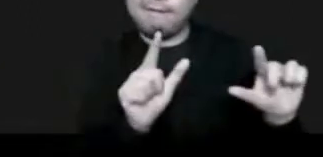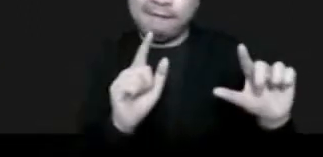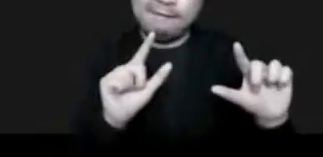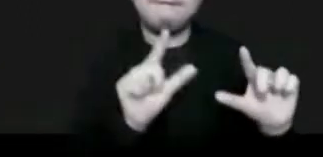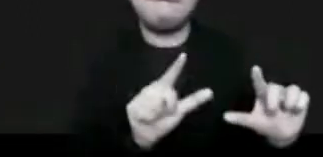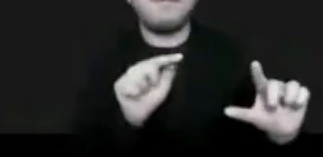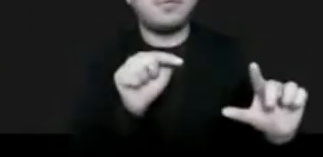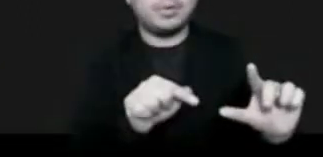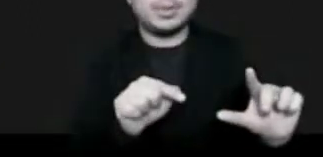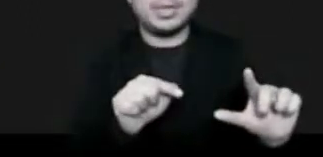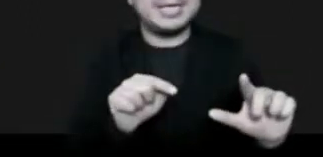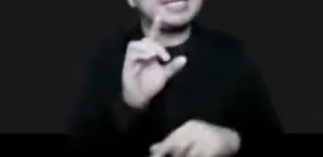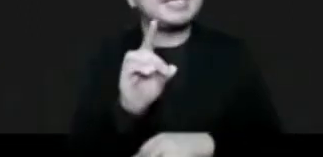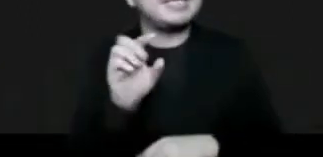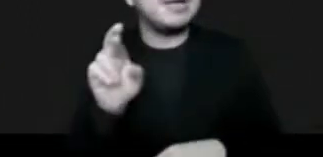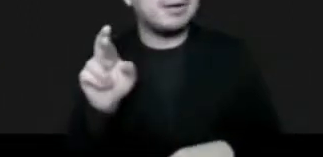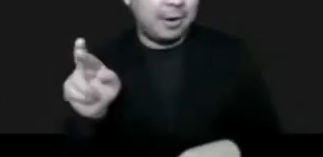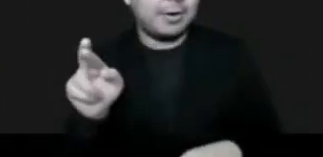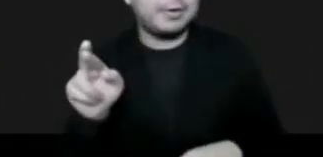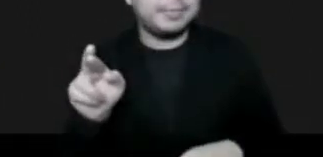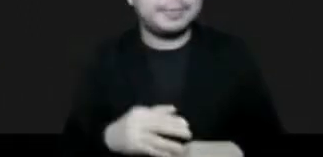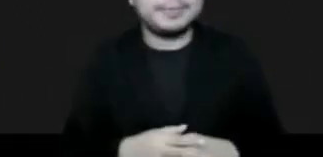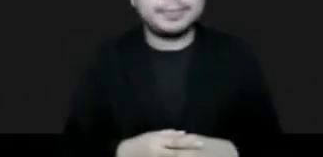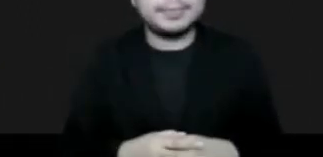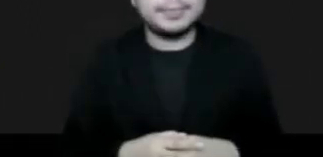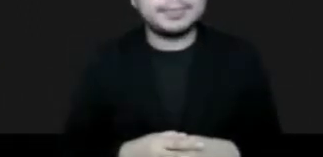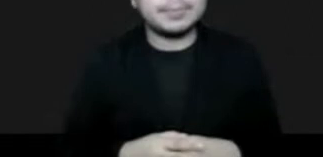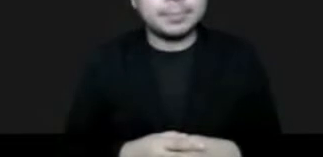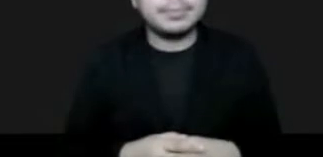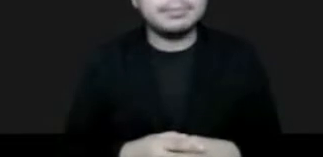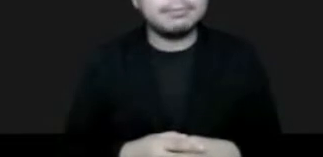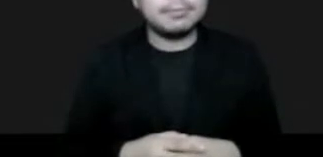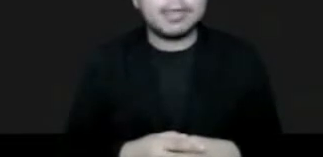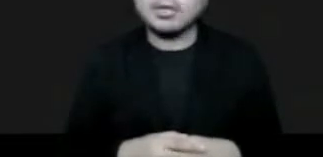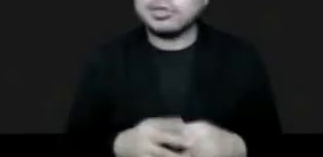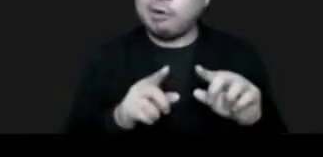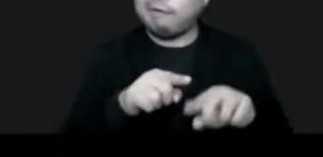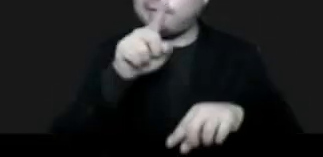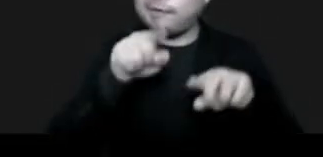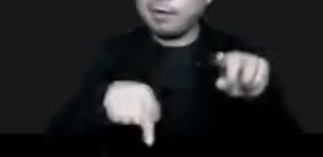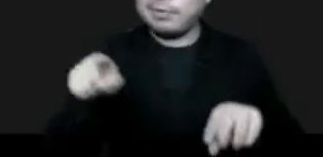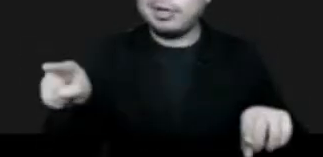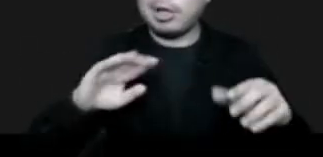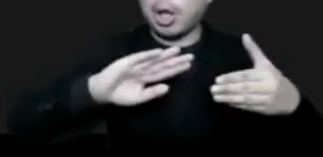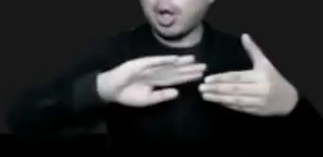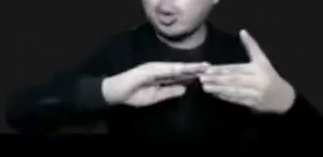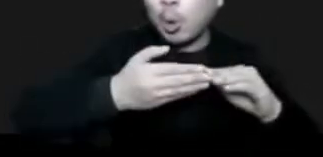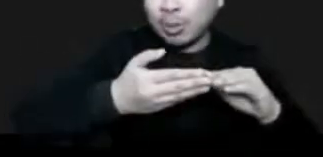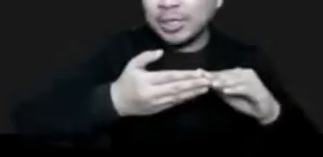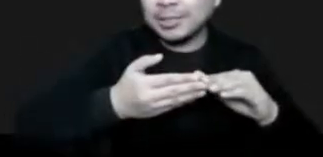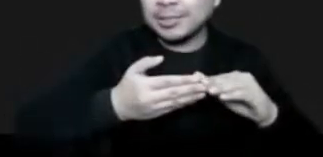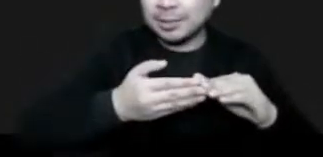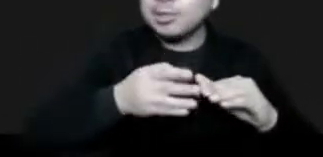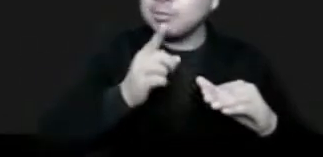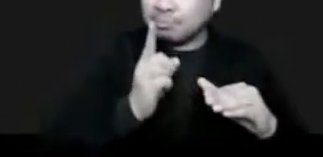the engagement of these communities. They are also part of the analysis,